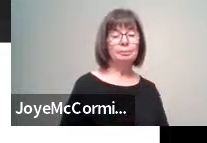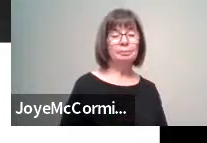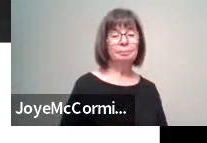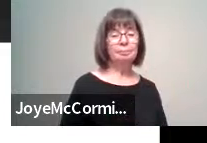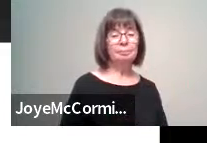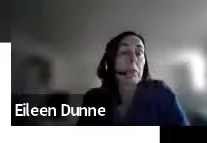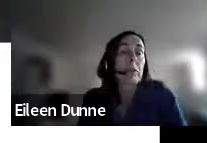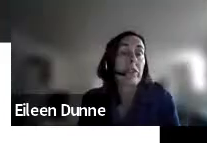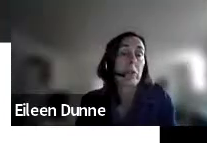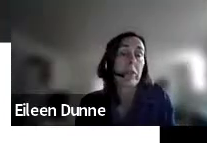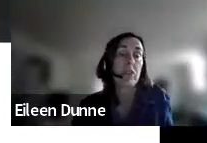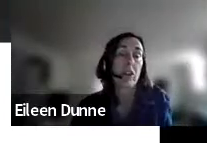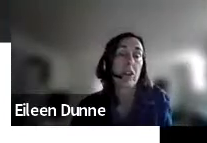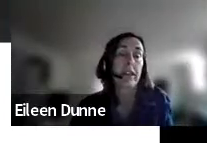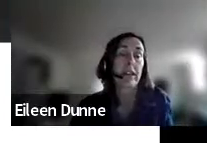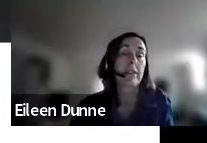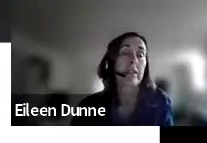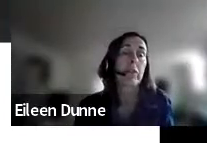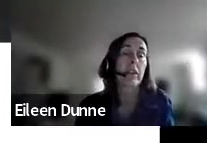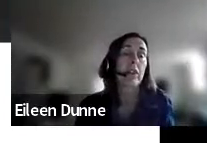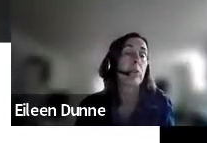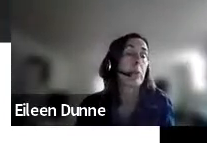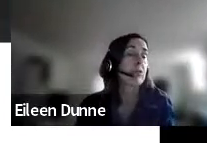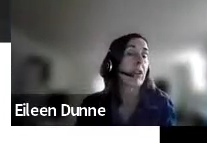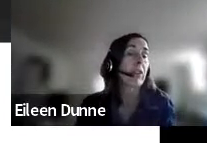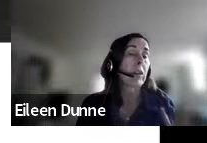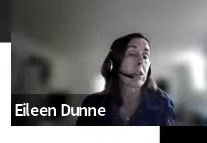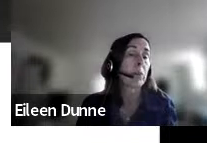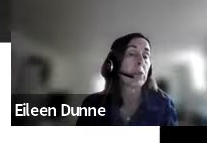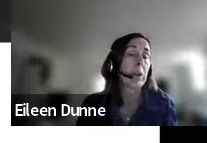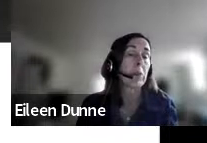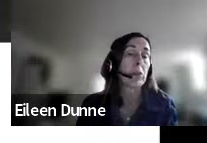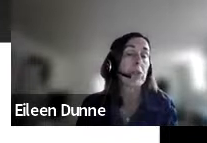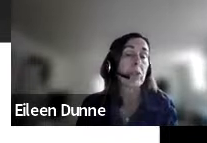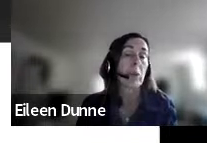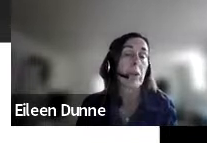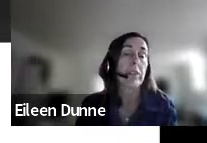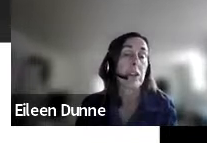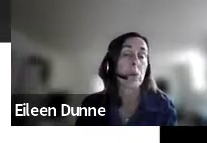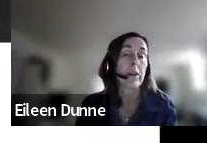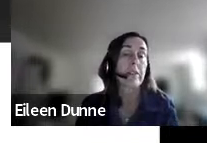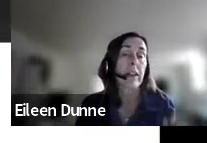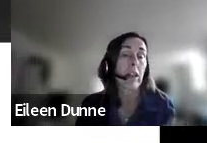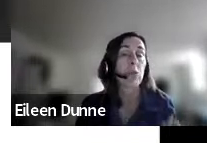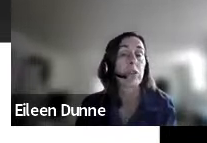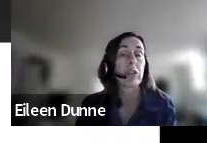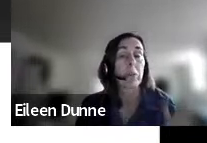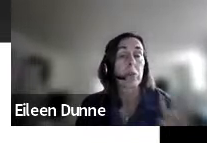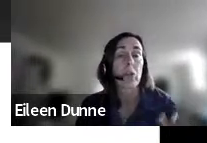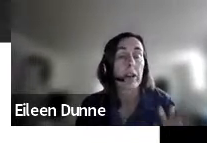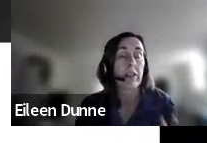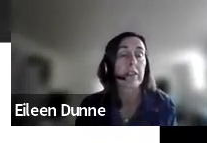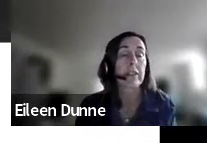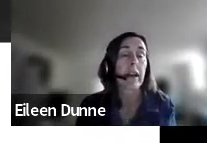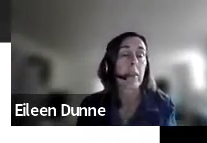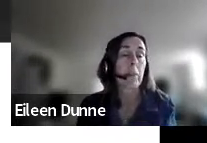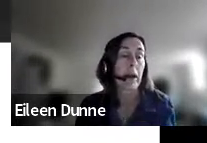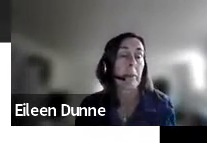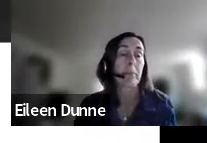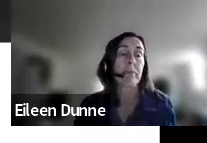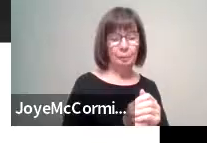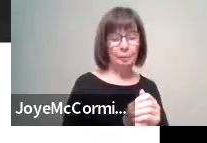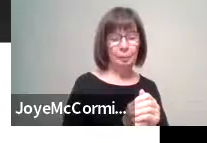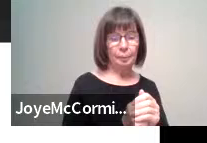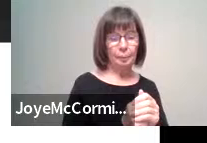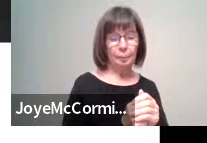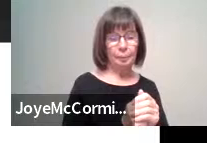and 28% are people living with HIV. And some of the information on the global numbers, as well as the US and California numbers, are in the slide at the